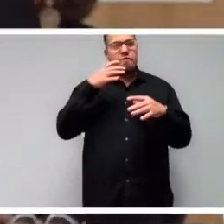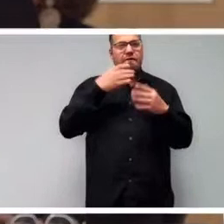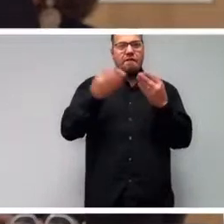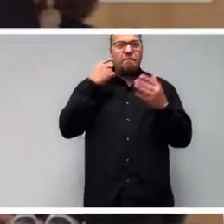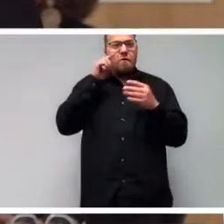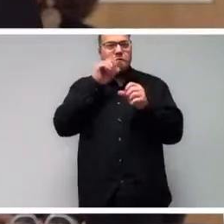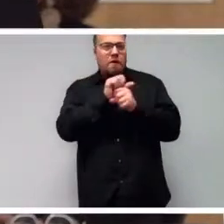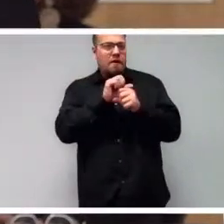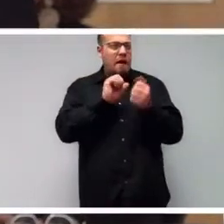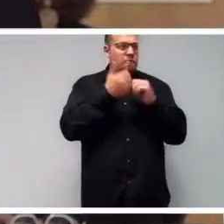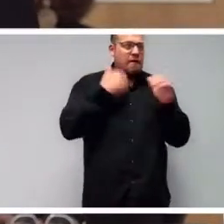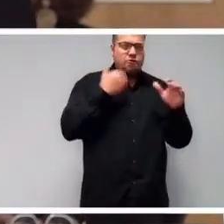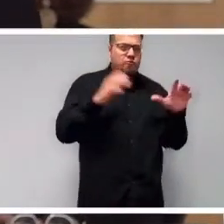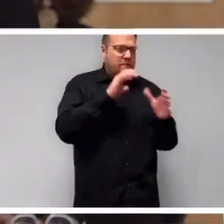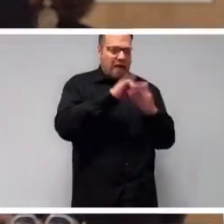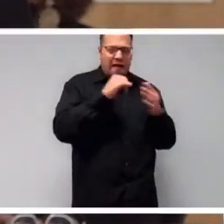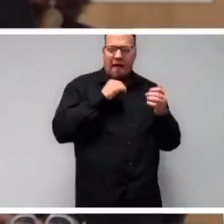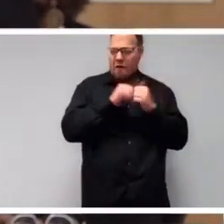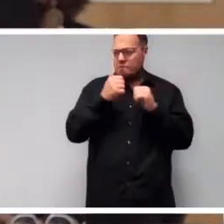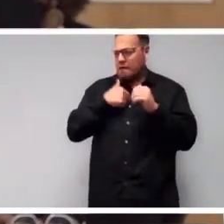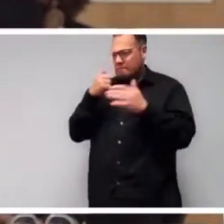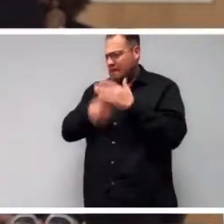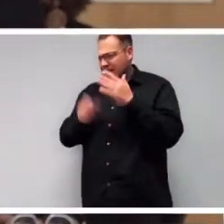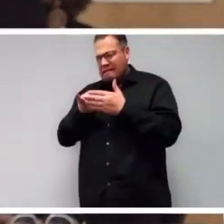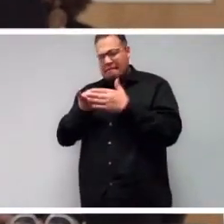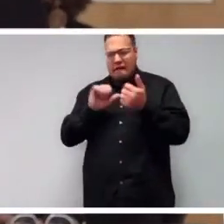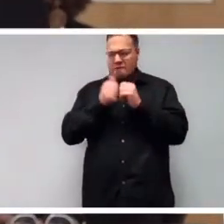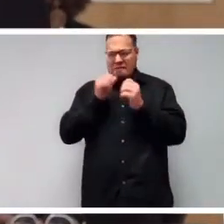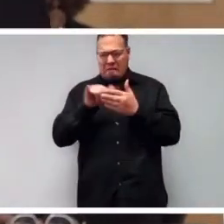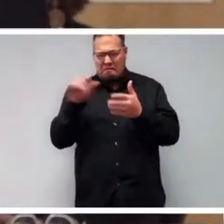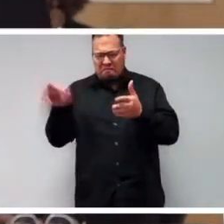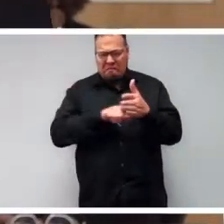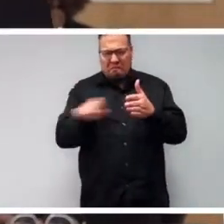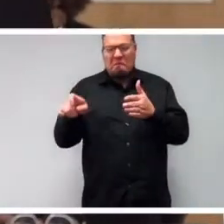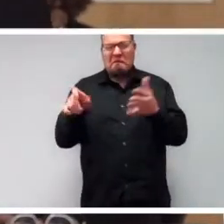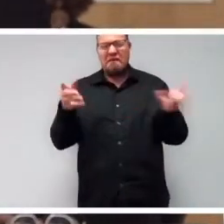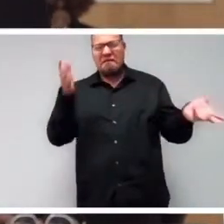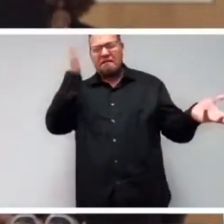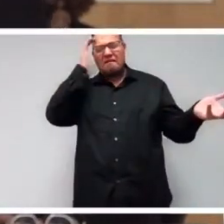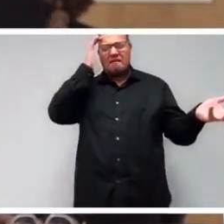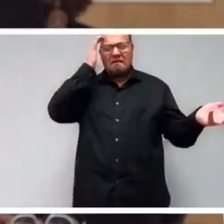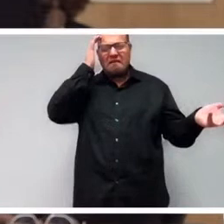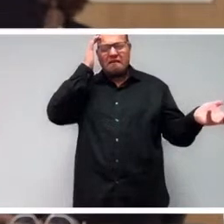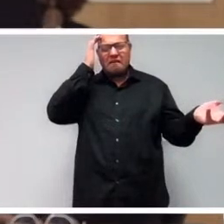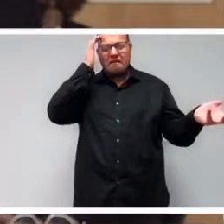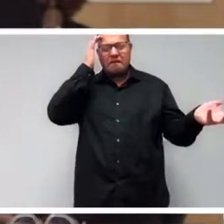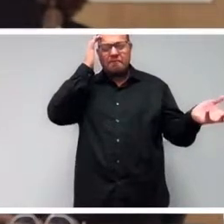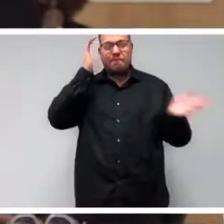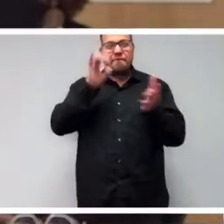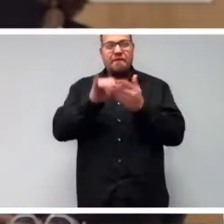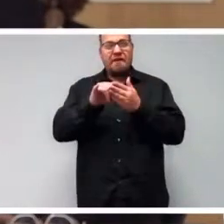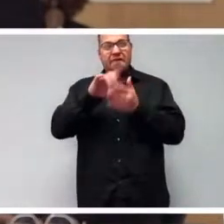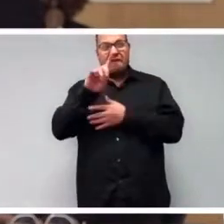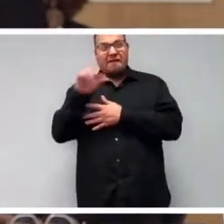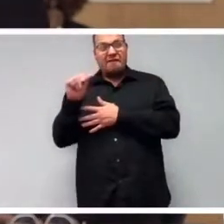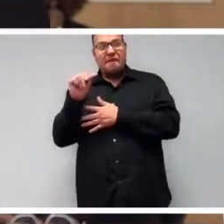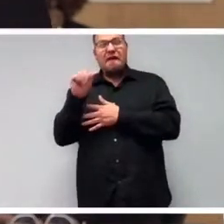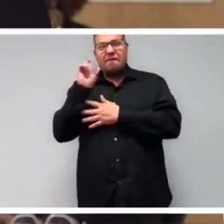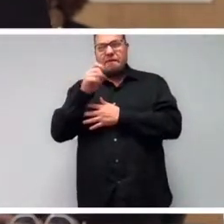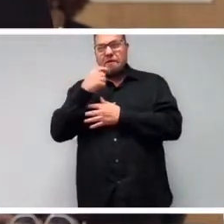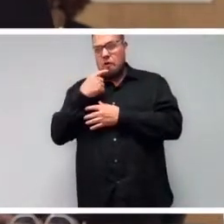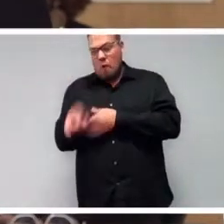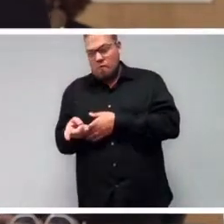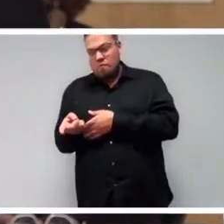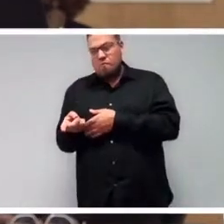do I price it out? How does this work? A lot of times students that experience disability have been told what to do as they grow